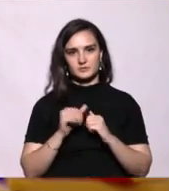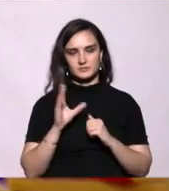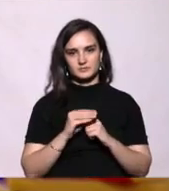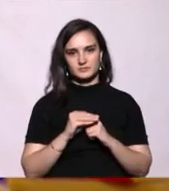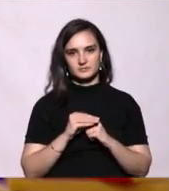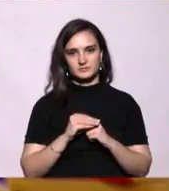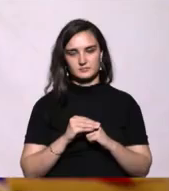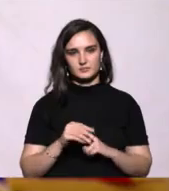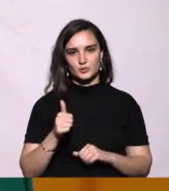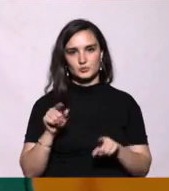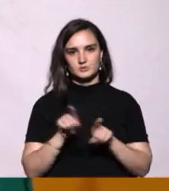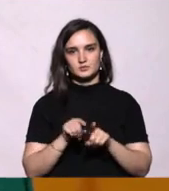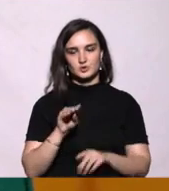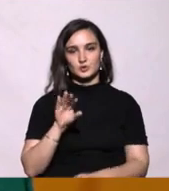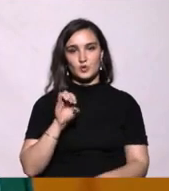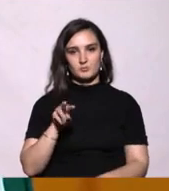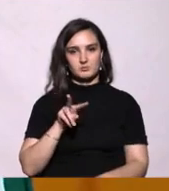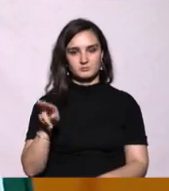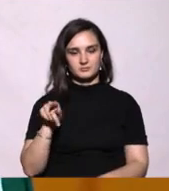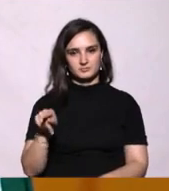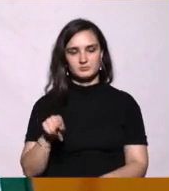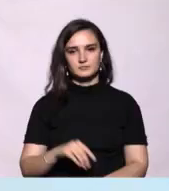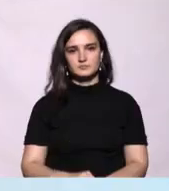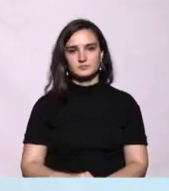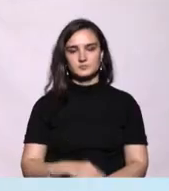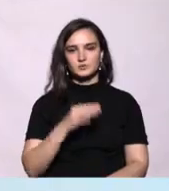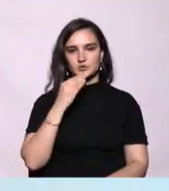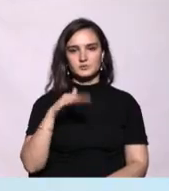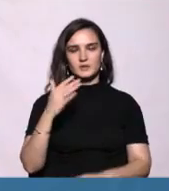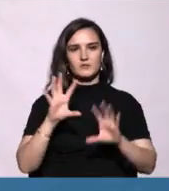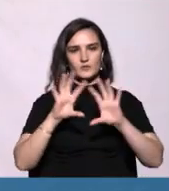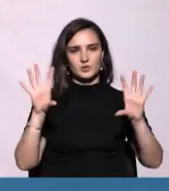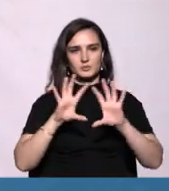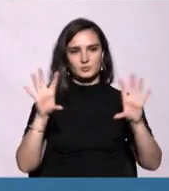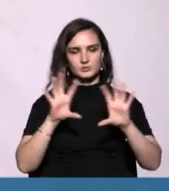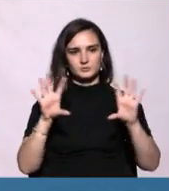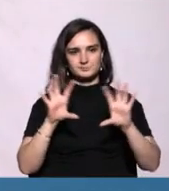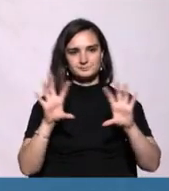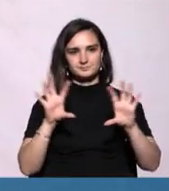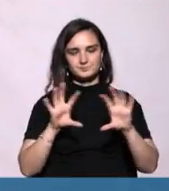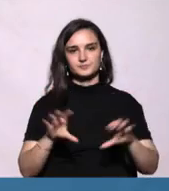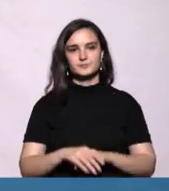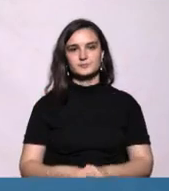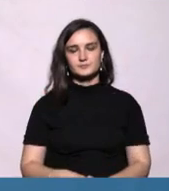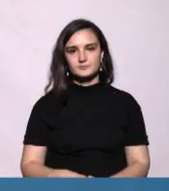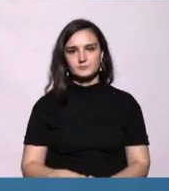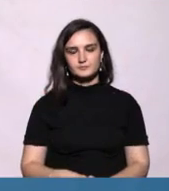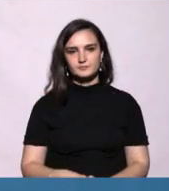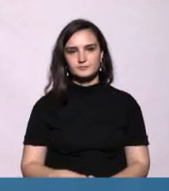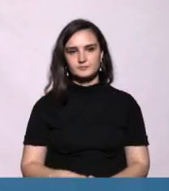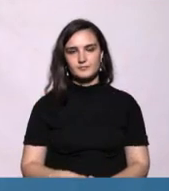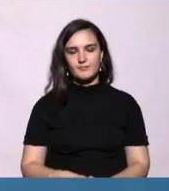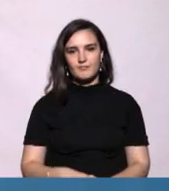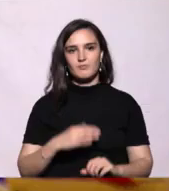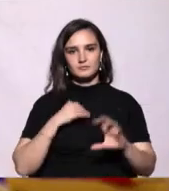Like Tom. Like Tom. And next is play volleyball. Pren burtis tamashi. And I